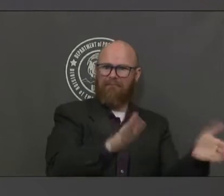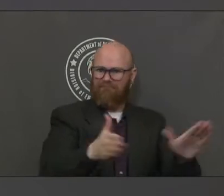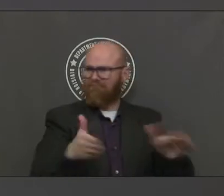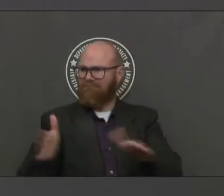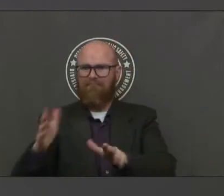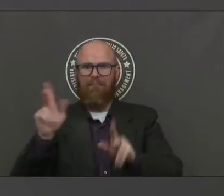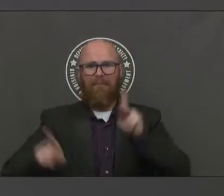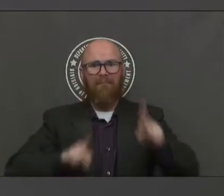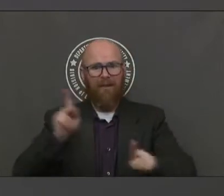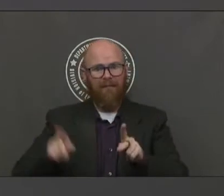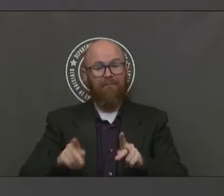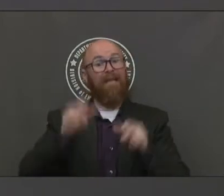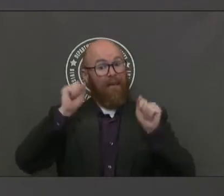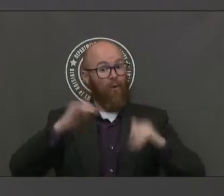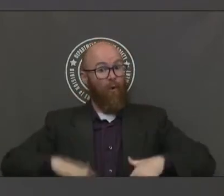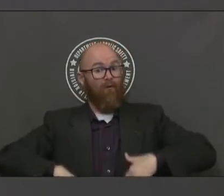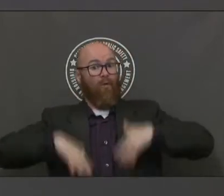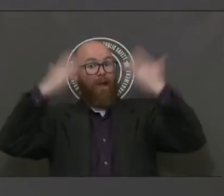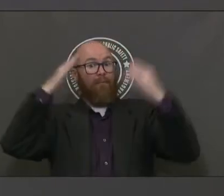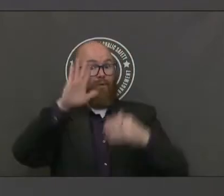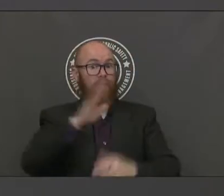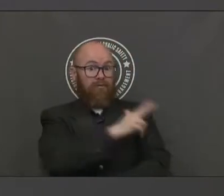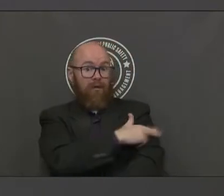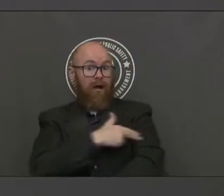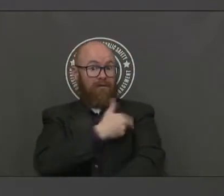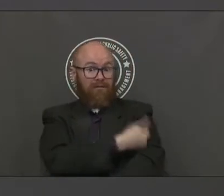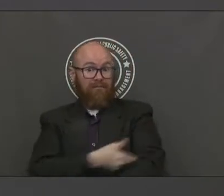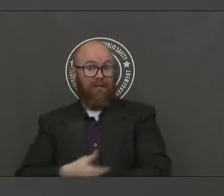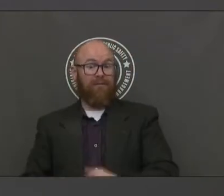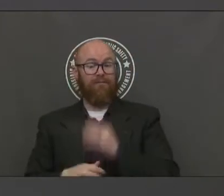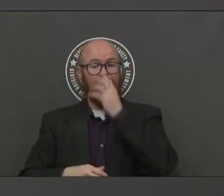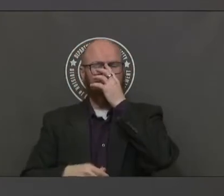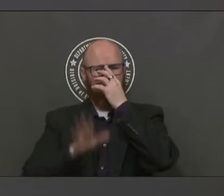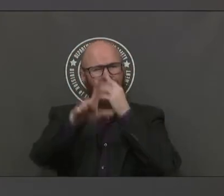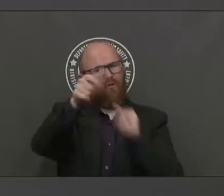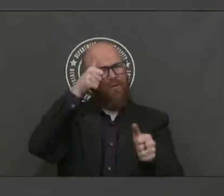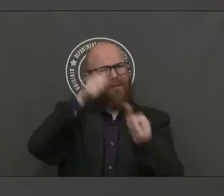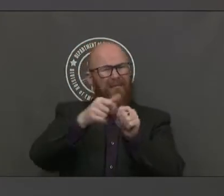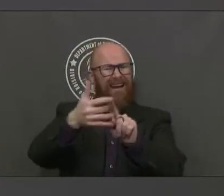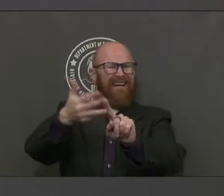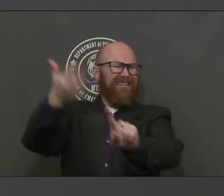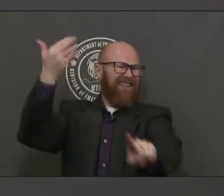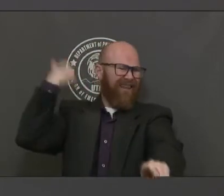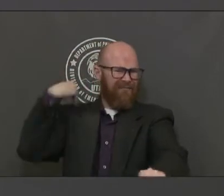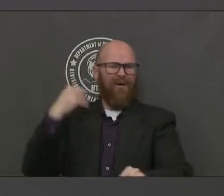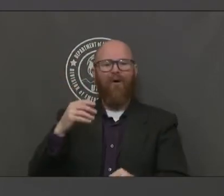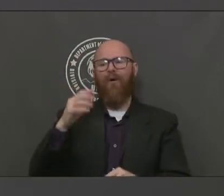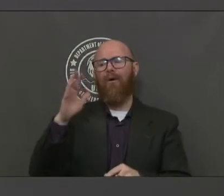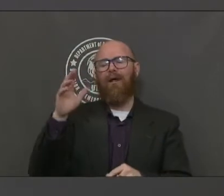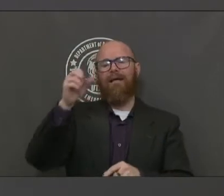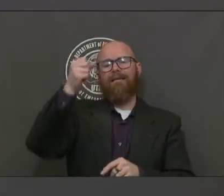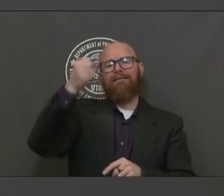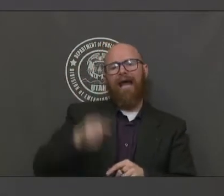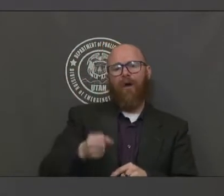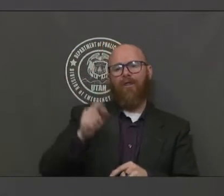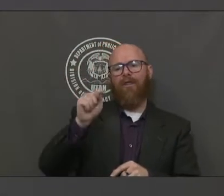By the way, the Mountain America Expo Center, Southtown, what do we call that? Is that right?